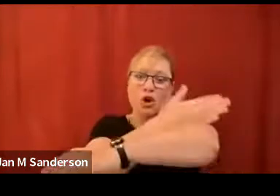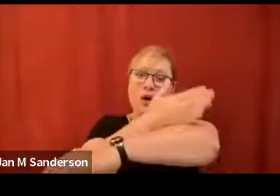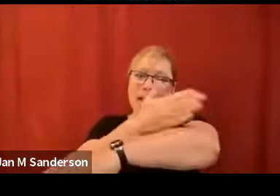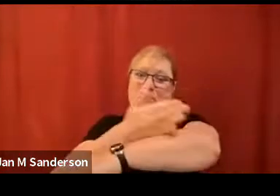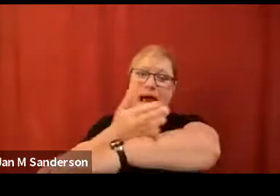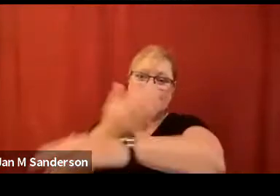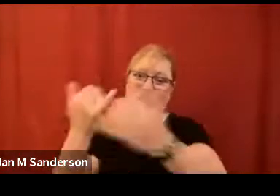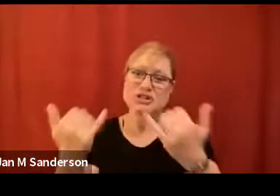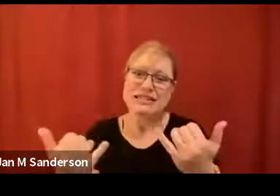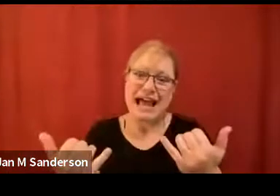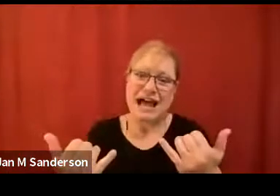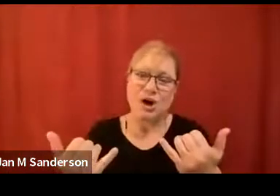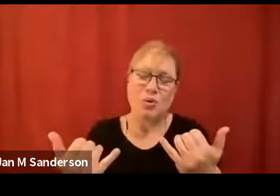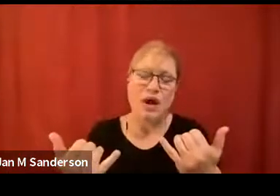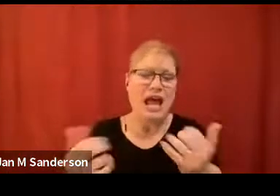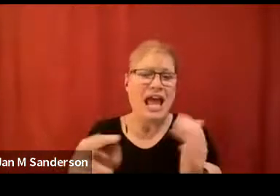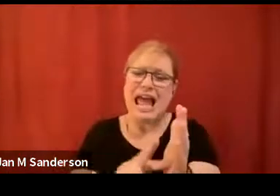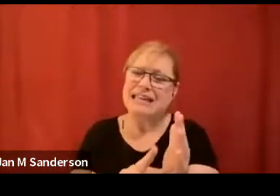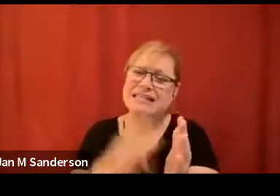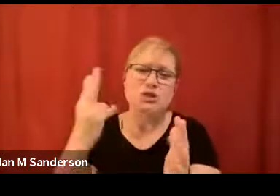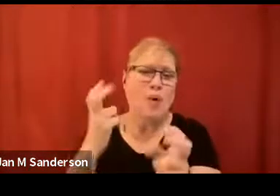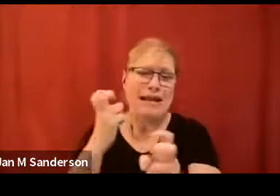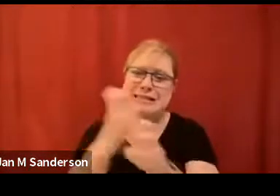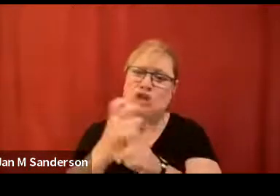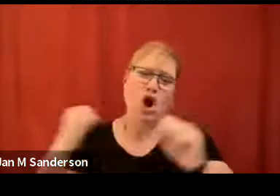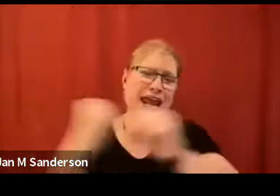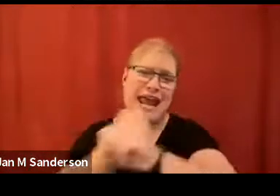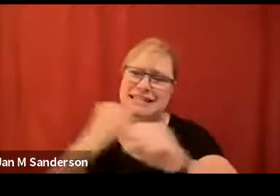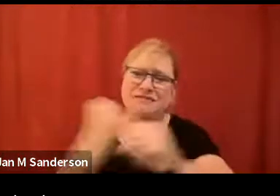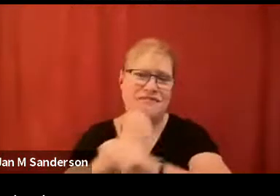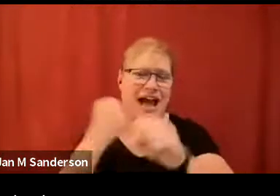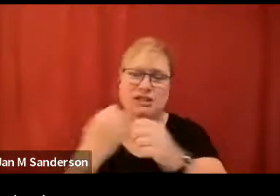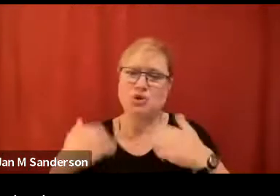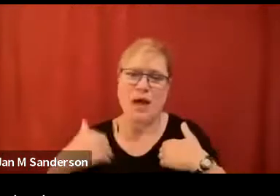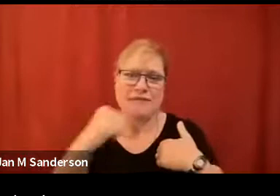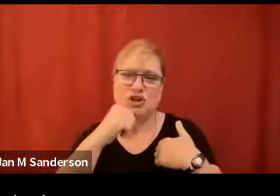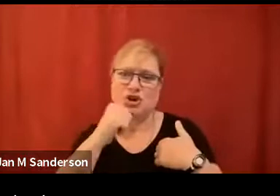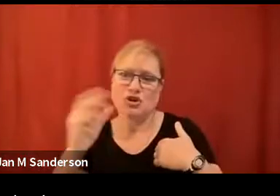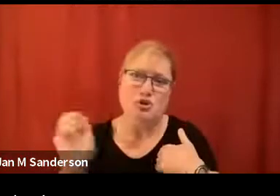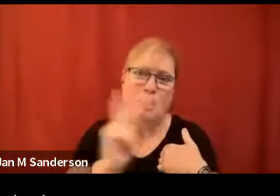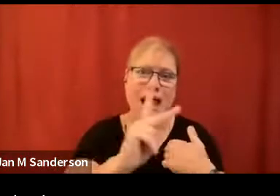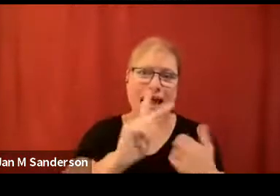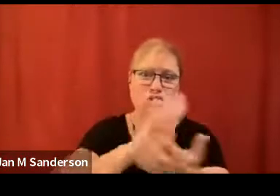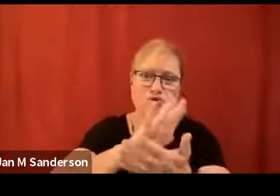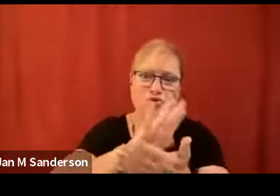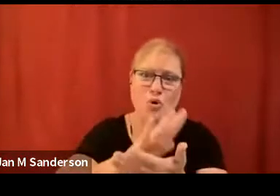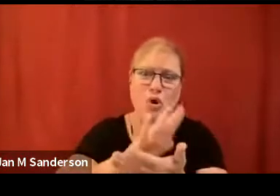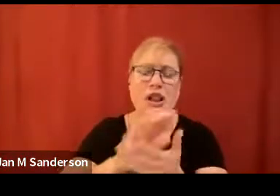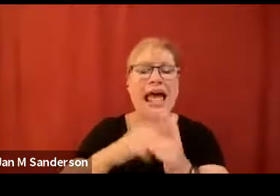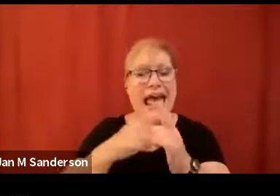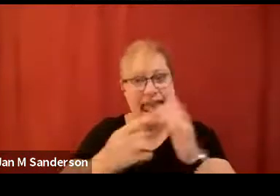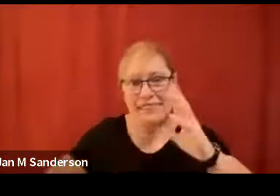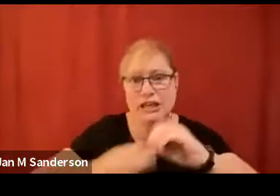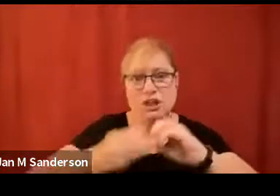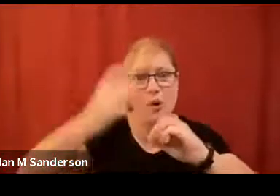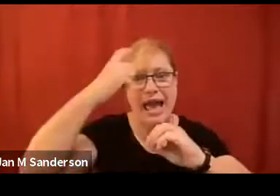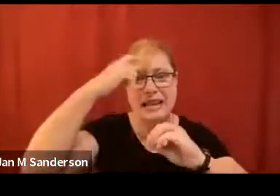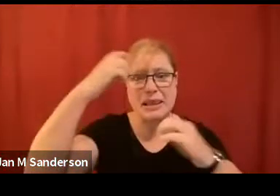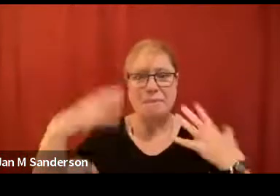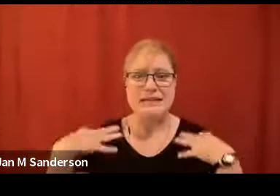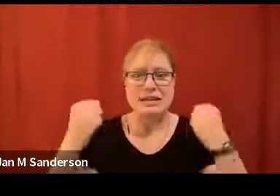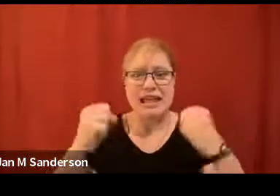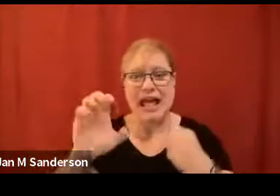backwards, and it's just going to be twice as hard of a fight to get those girls back in school. And then when you layer in the mental health crisis of the